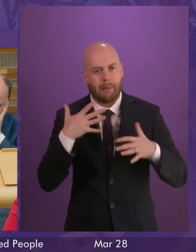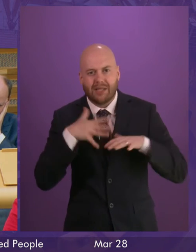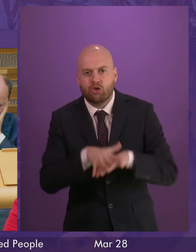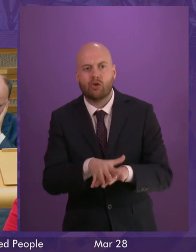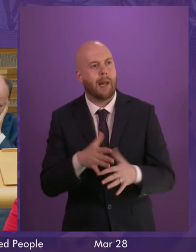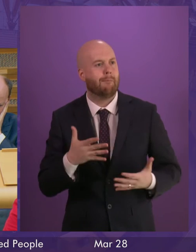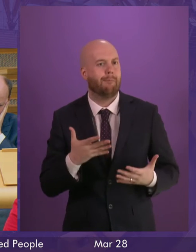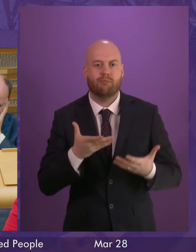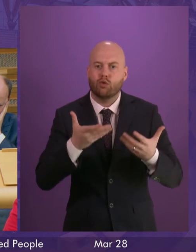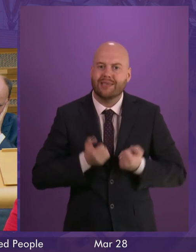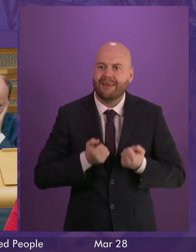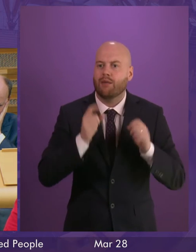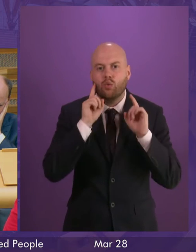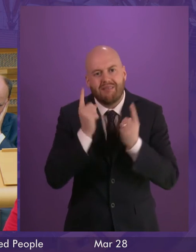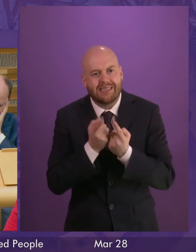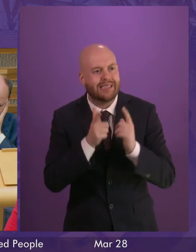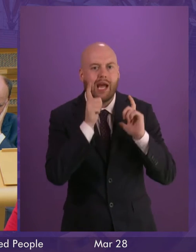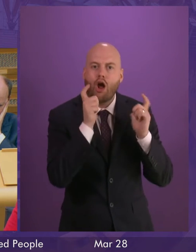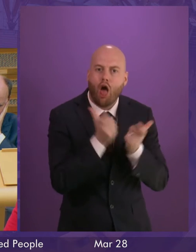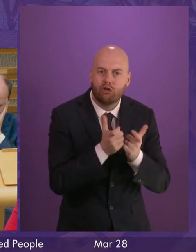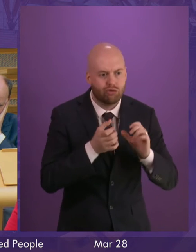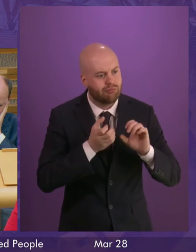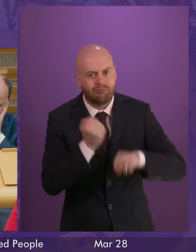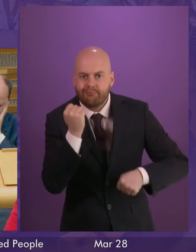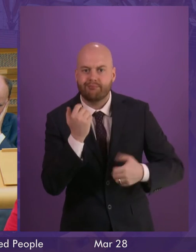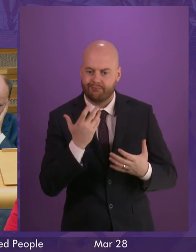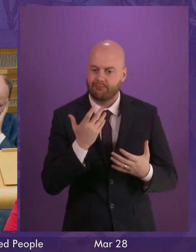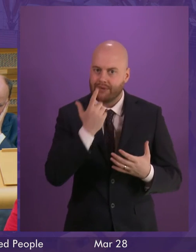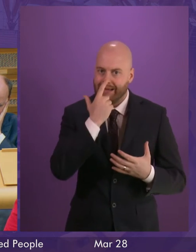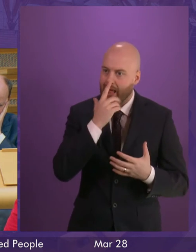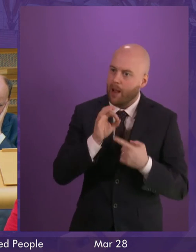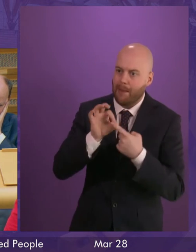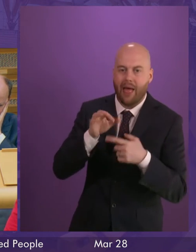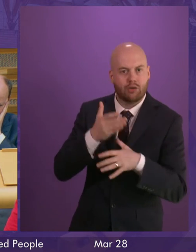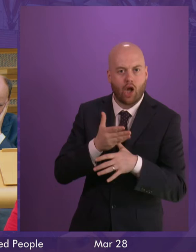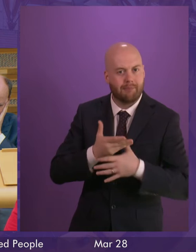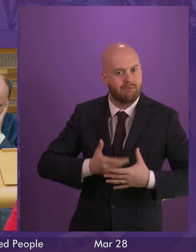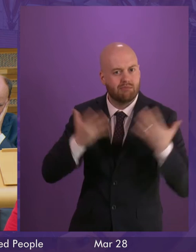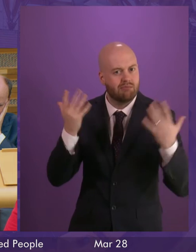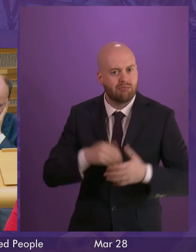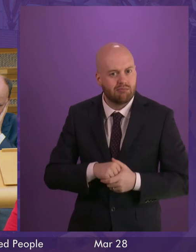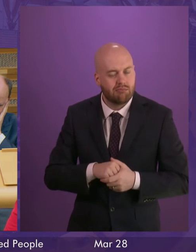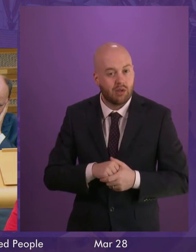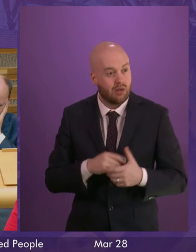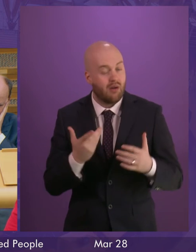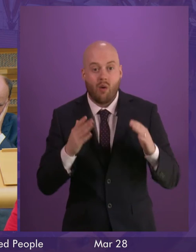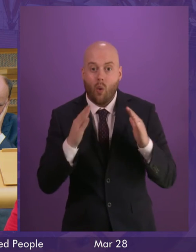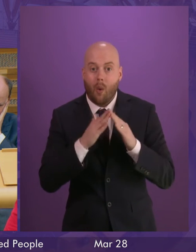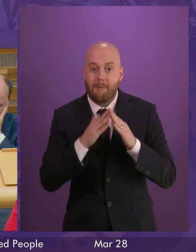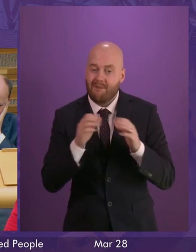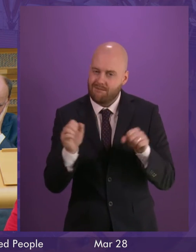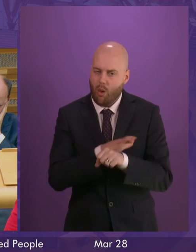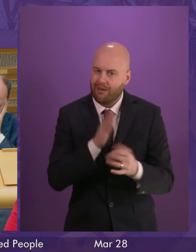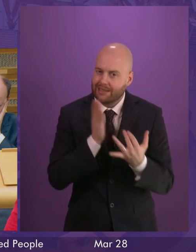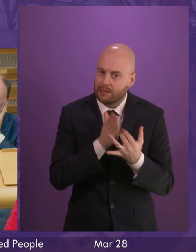colleges and daily life. We fully support accessible workplaces, homes and transport and we want society to do